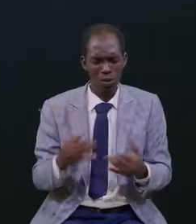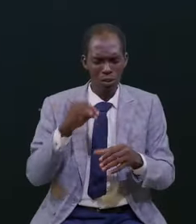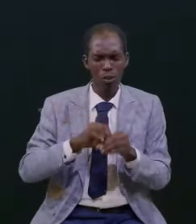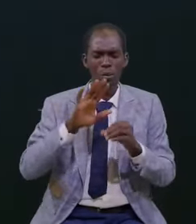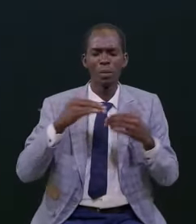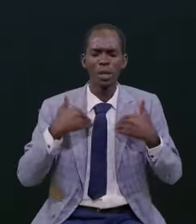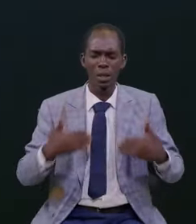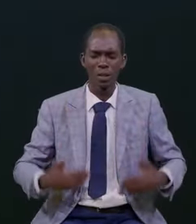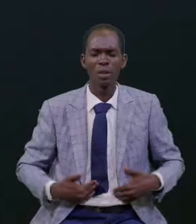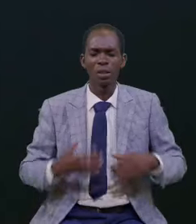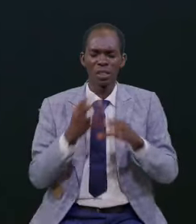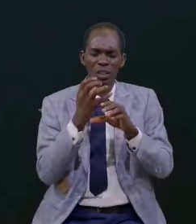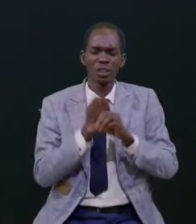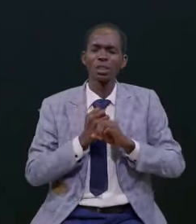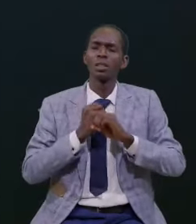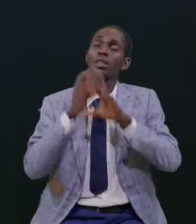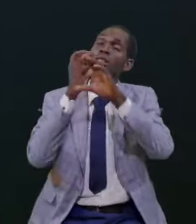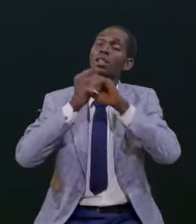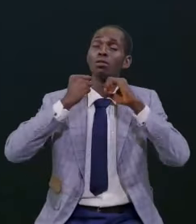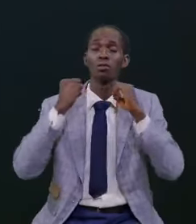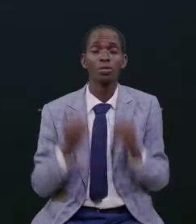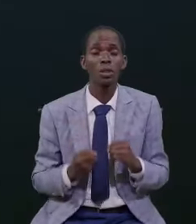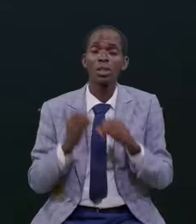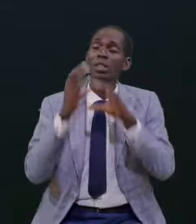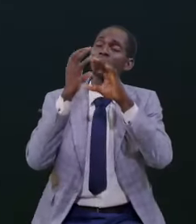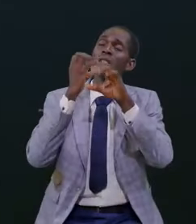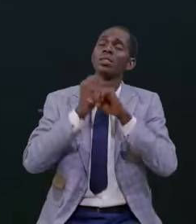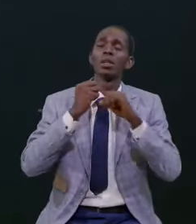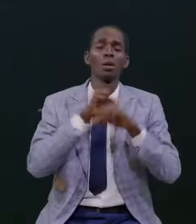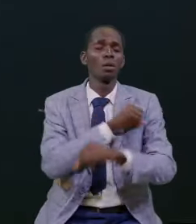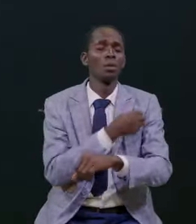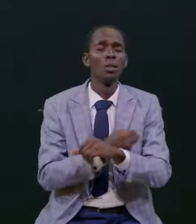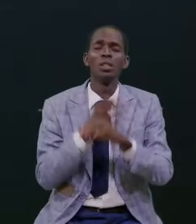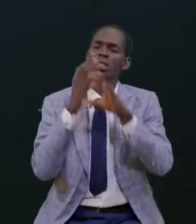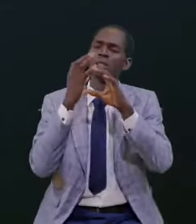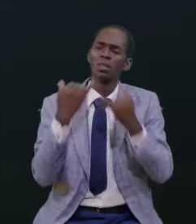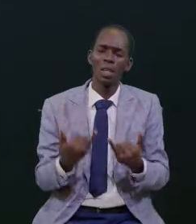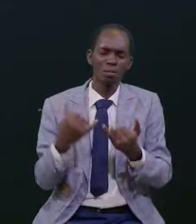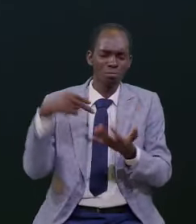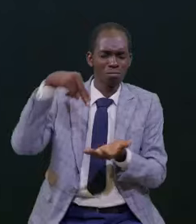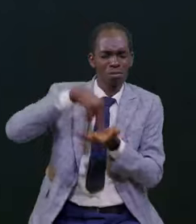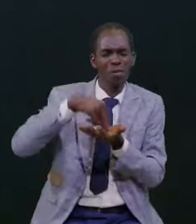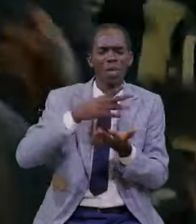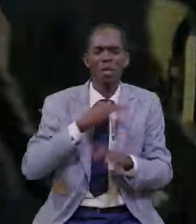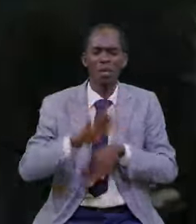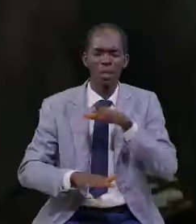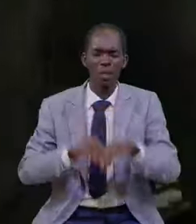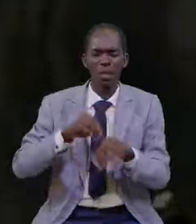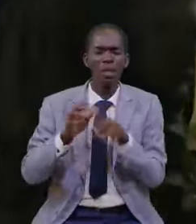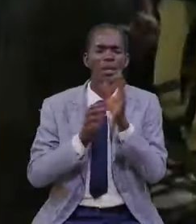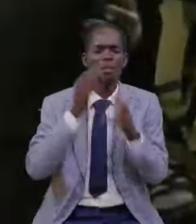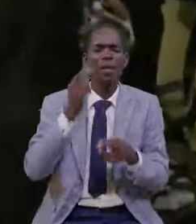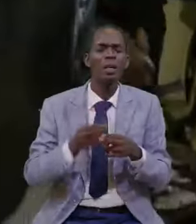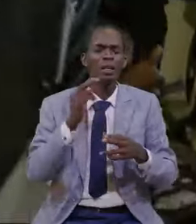Receive strength, receive power, rise up and walk in Jesus' name.